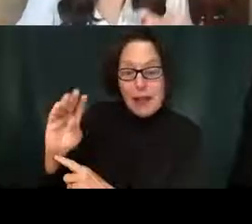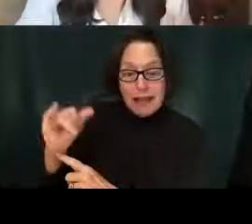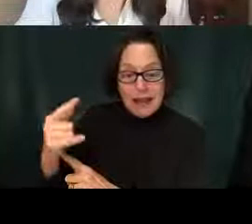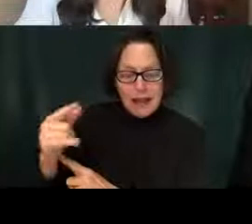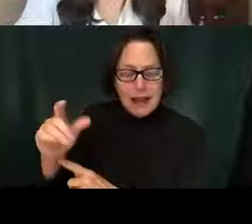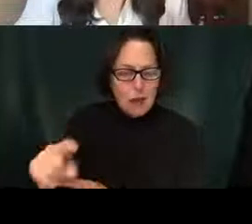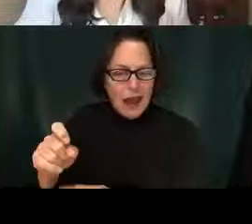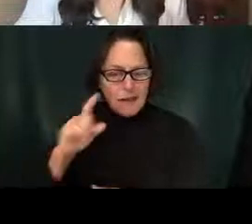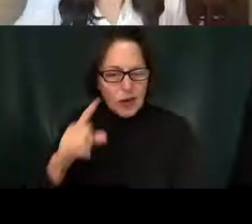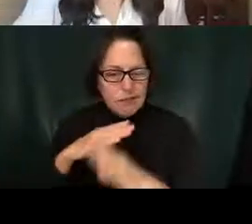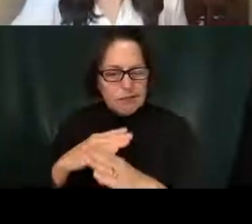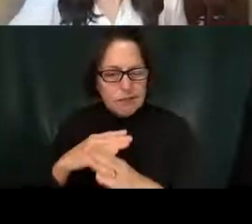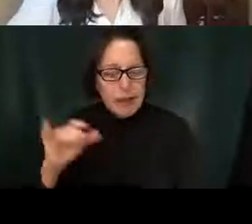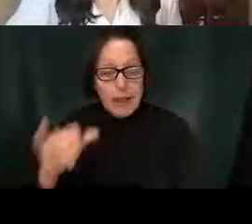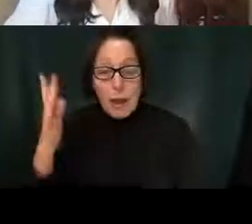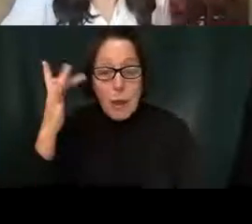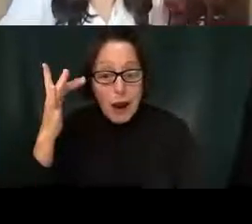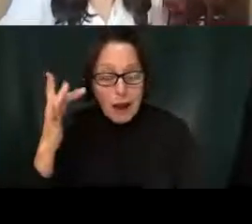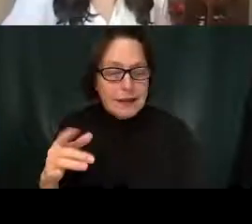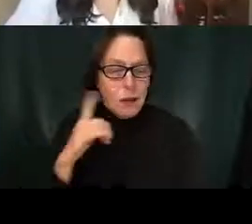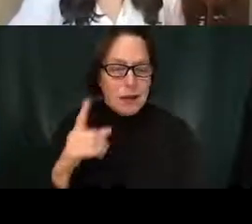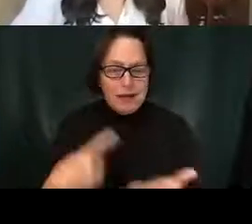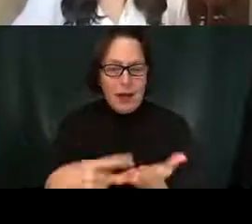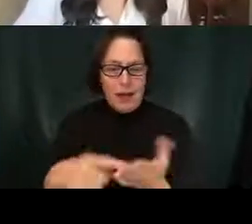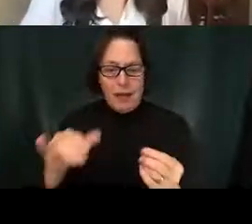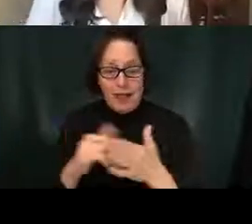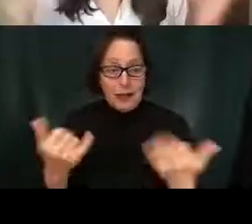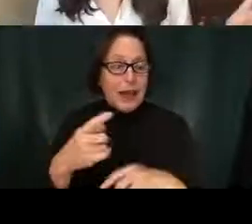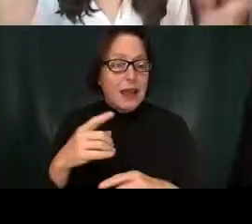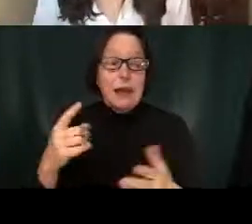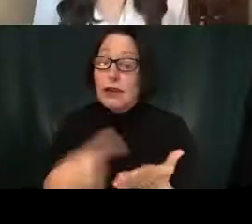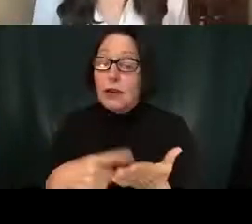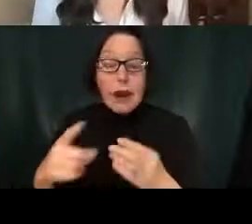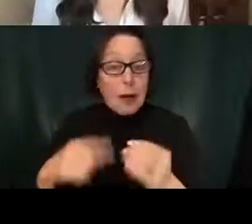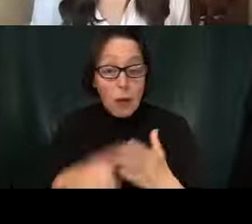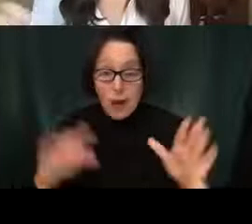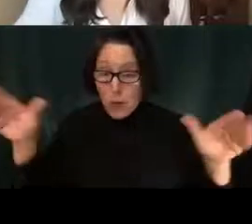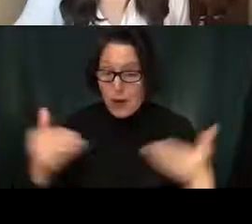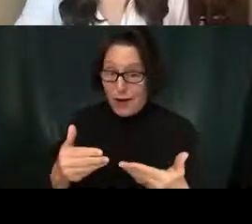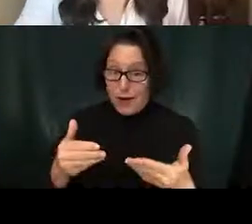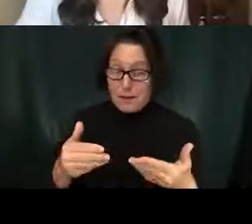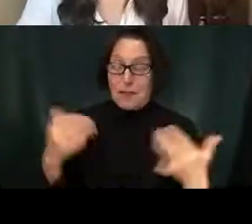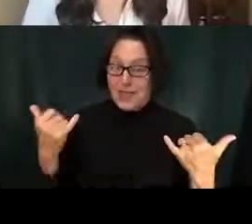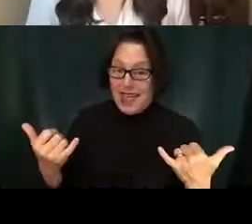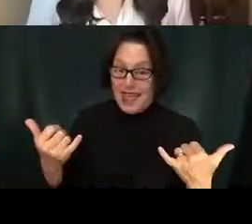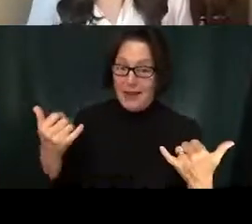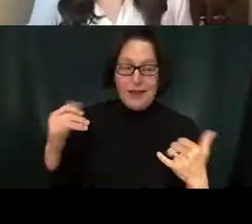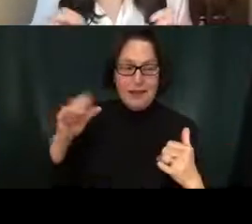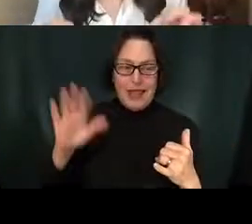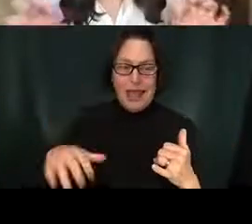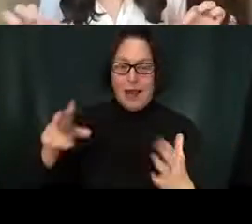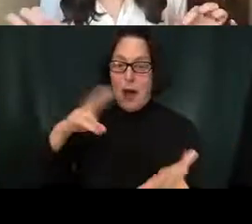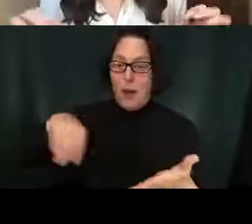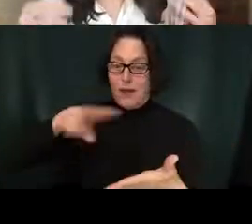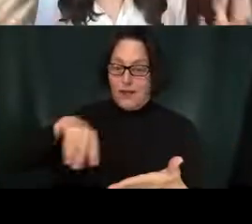And we'll cover why that is today. So what we're going to be covering today is the welcome and overview, which we're doing right now. I'm